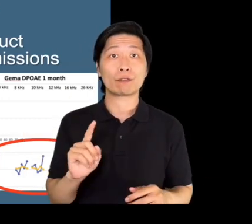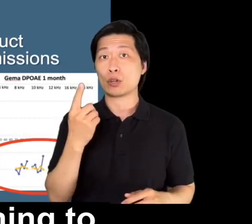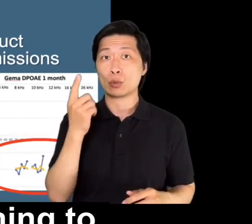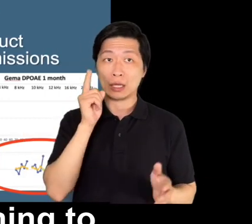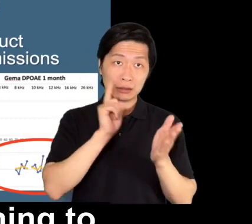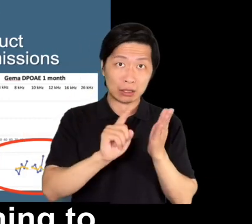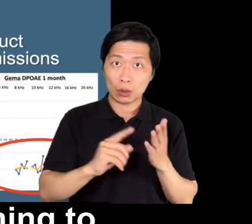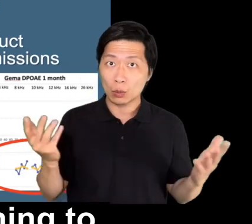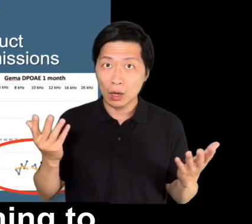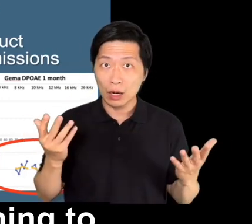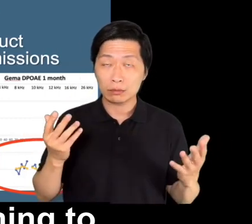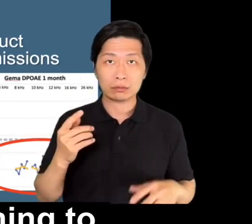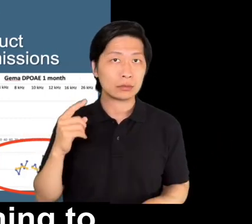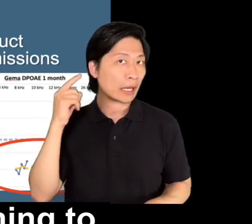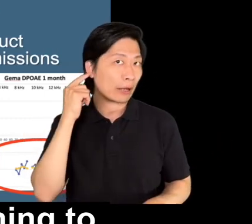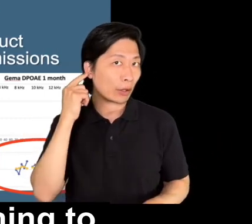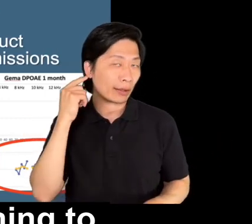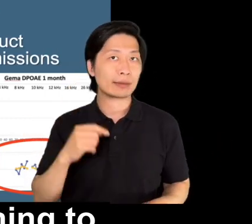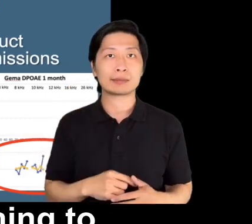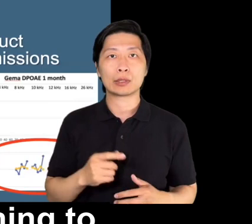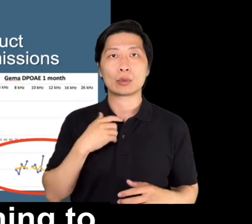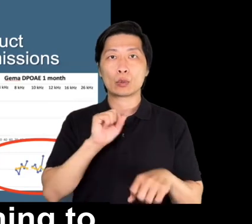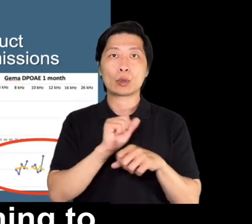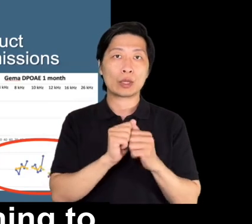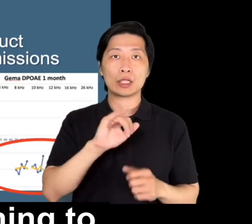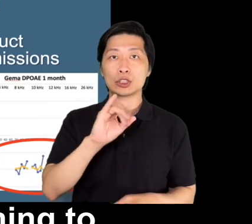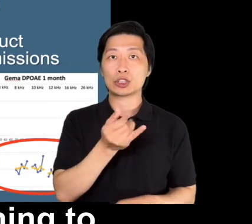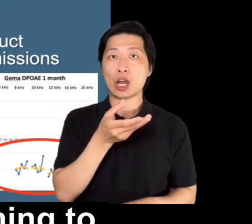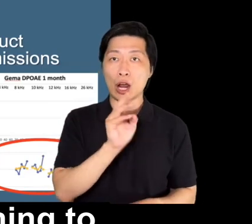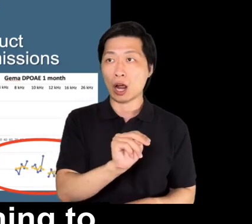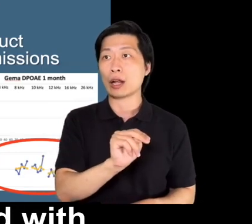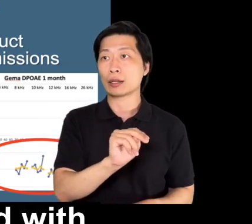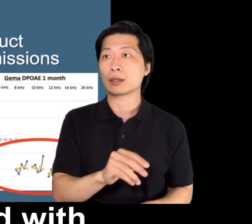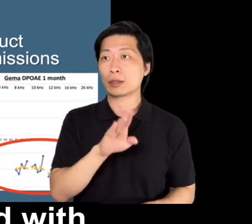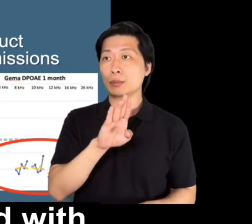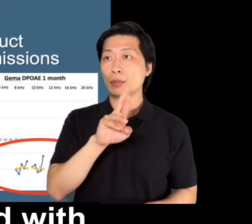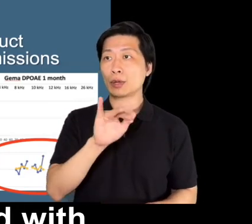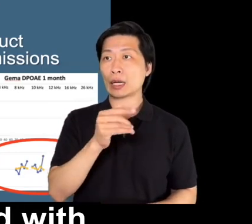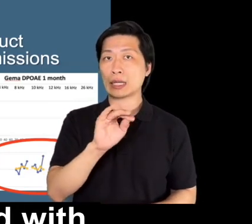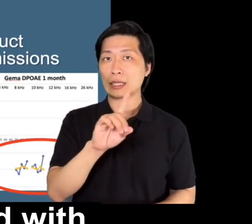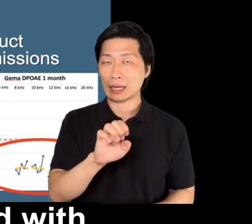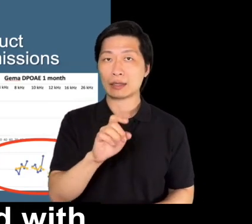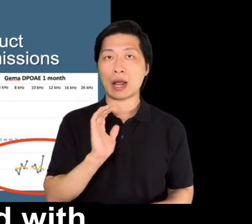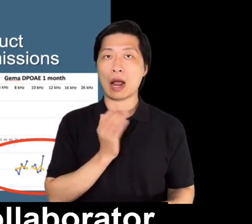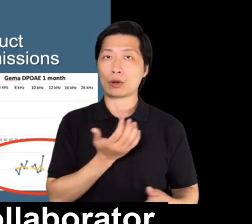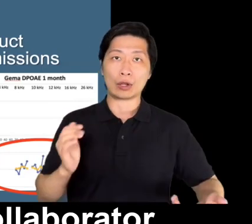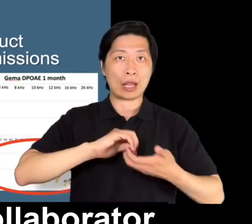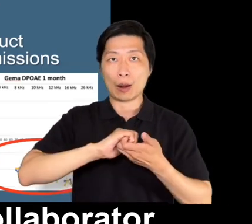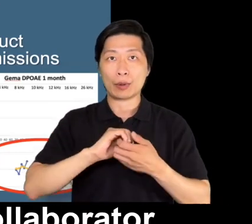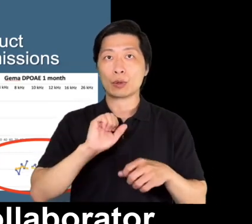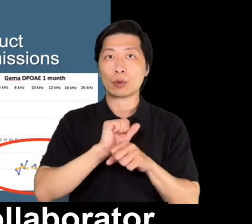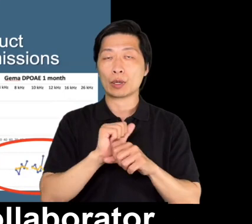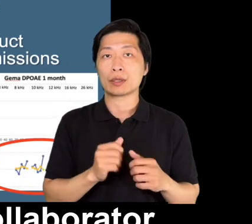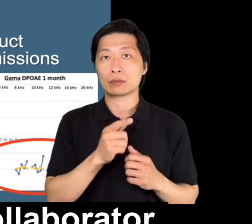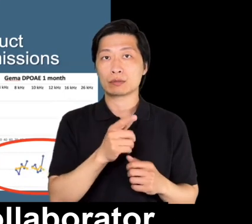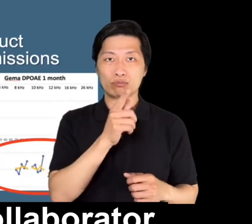was her hearing. And we worked with John Brigande, who is our great collaborator, who is an auditory expert.